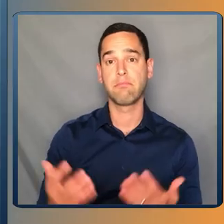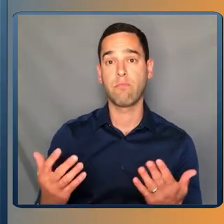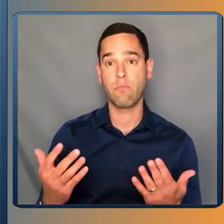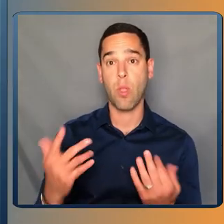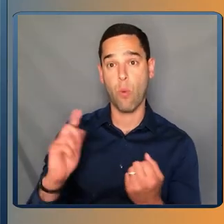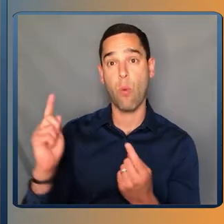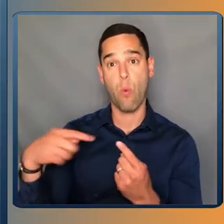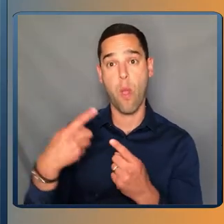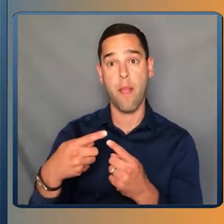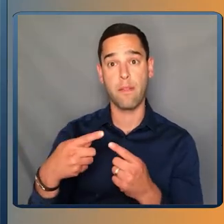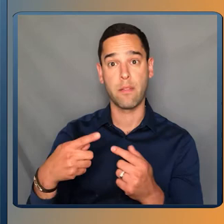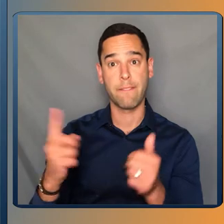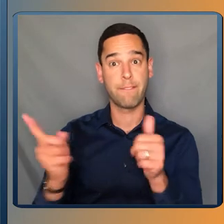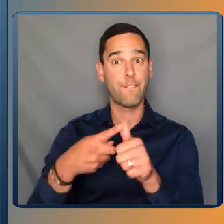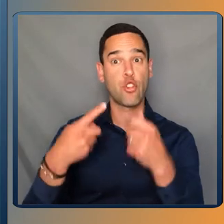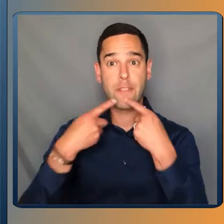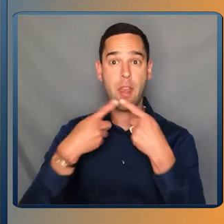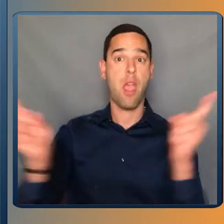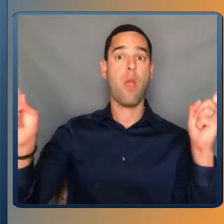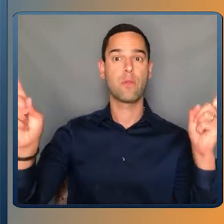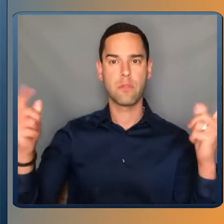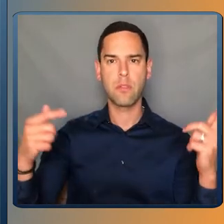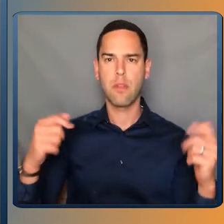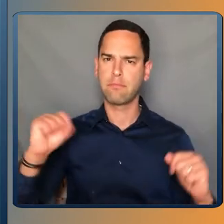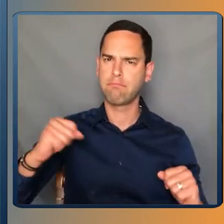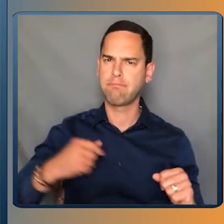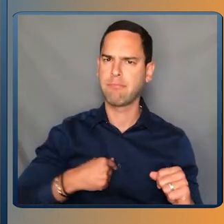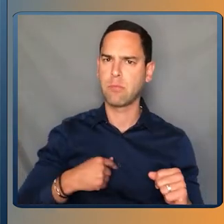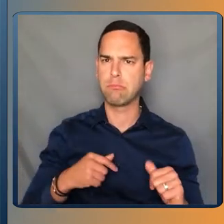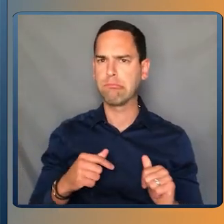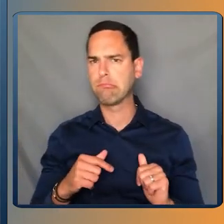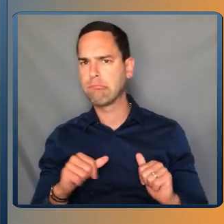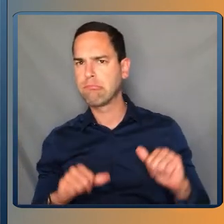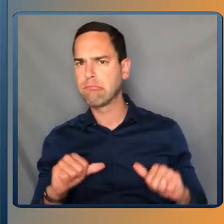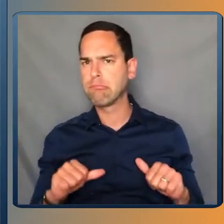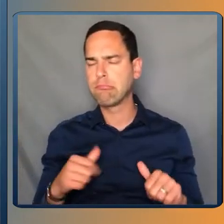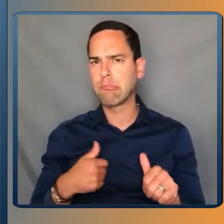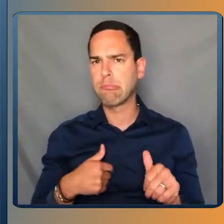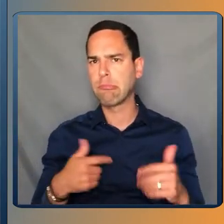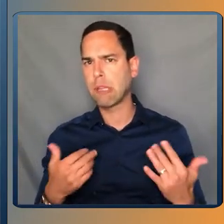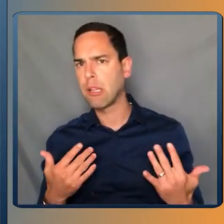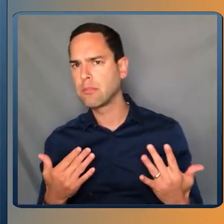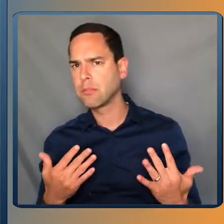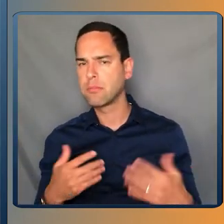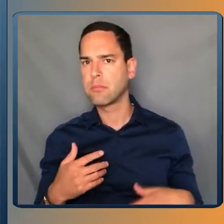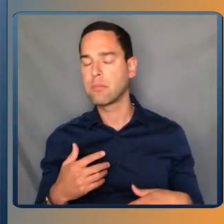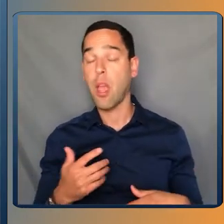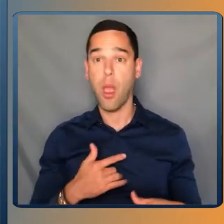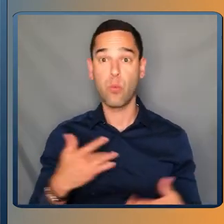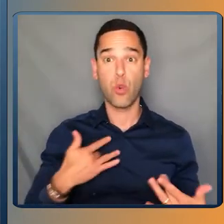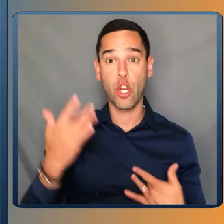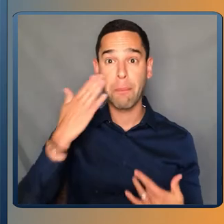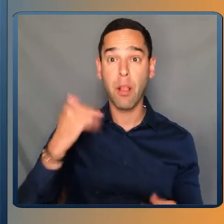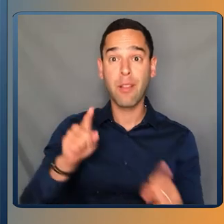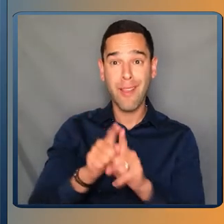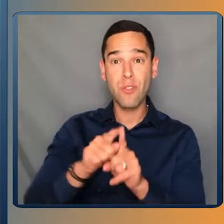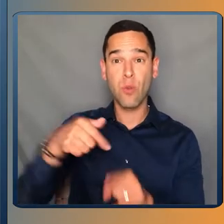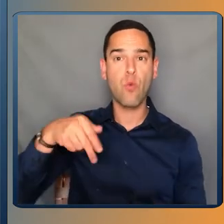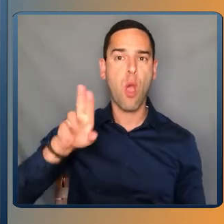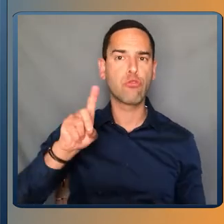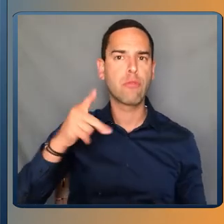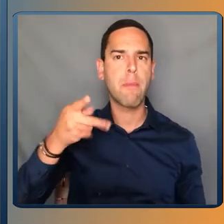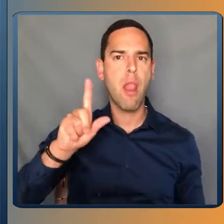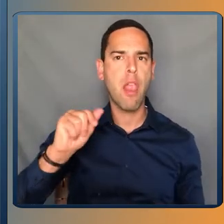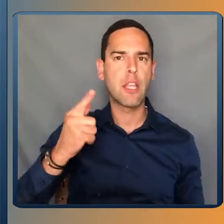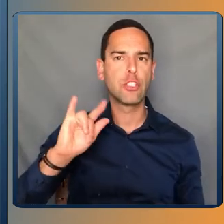When they first announced it, I was hesitant. I was worried because, you know, as a quadriplegic, I